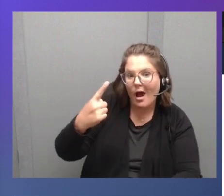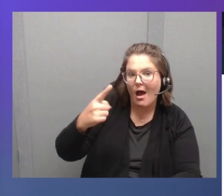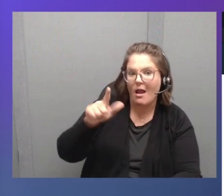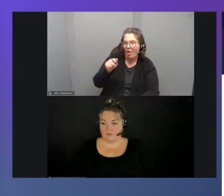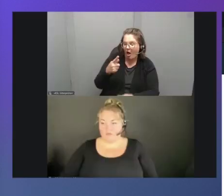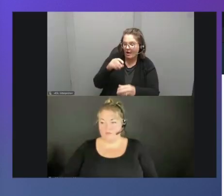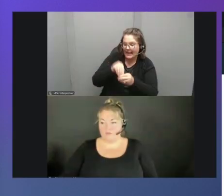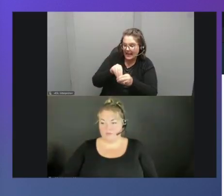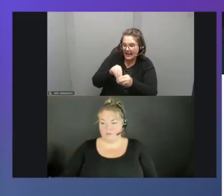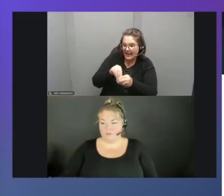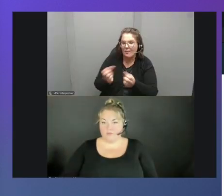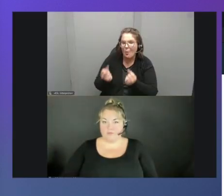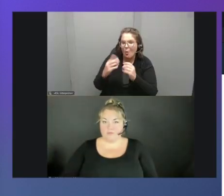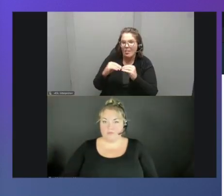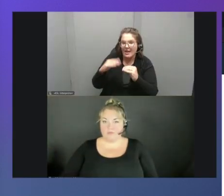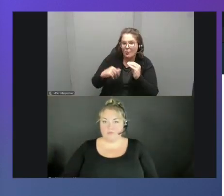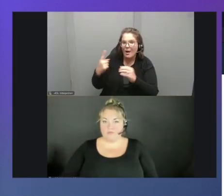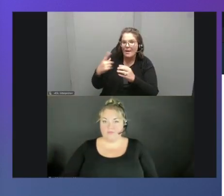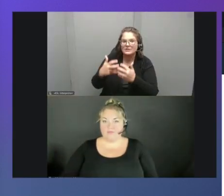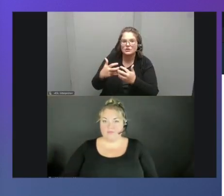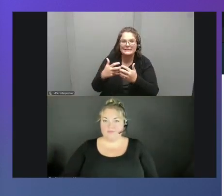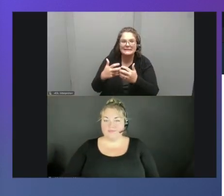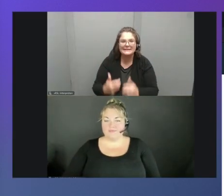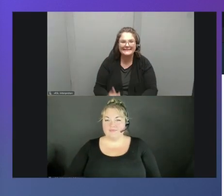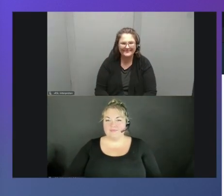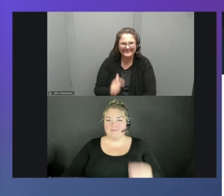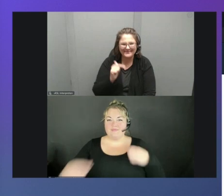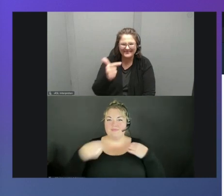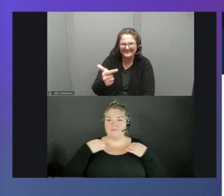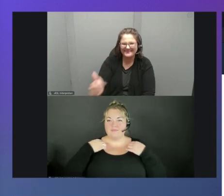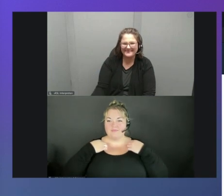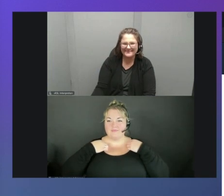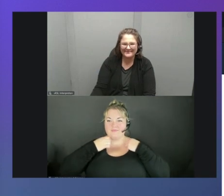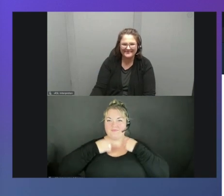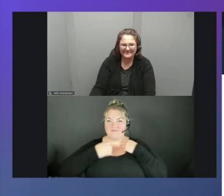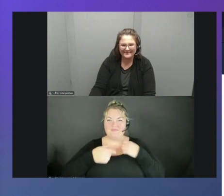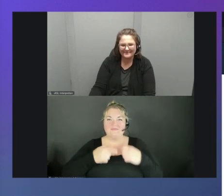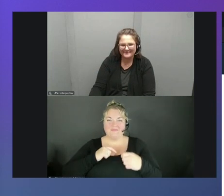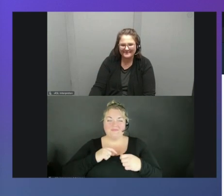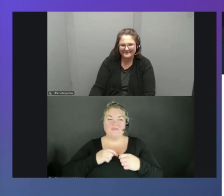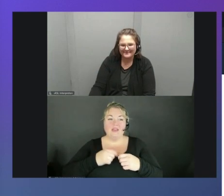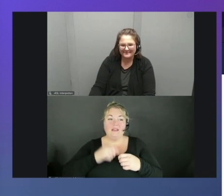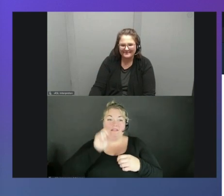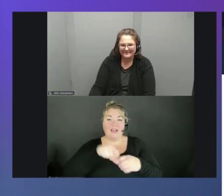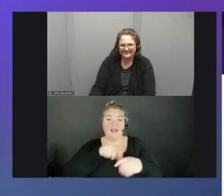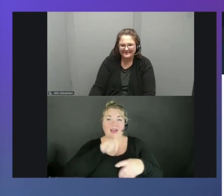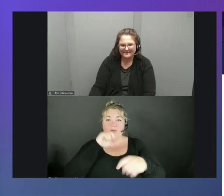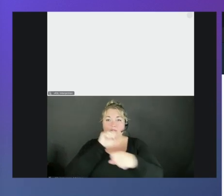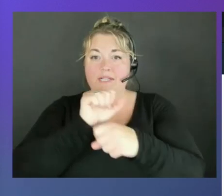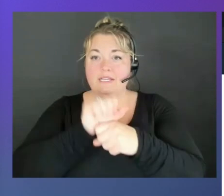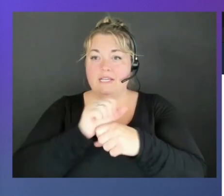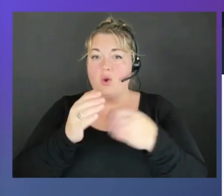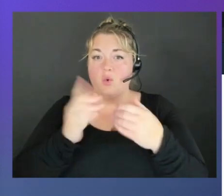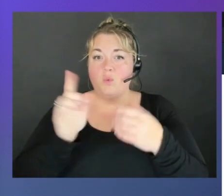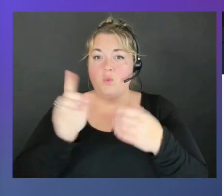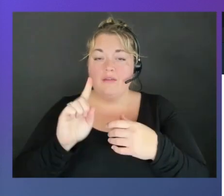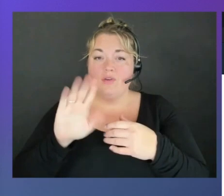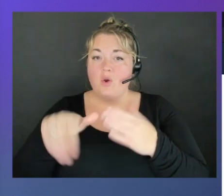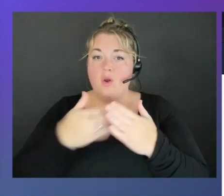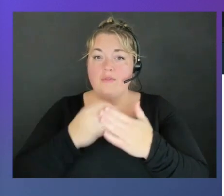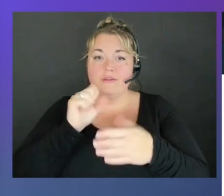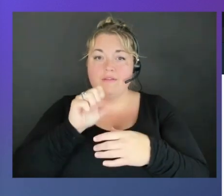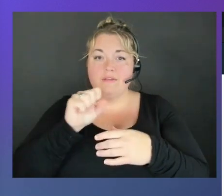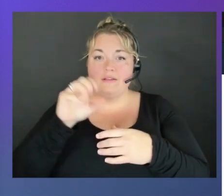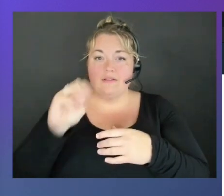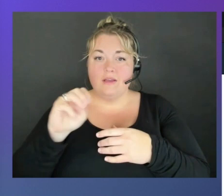machine. So, And not just EC2 instances on their own. Yes, Compute exactly. wherever it lays. yeah, Yeah, absolutely. wherever all of these SSM agents